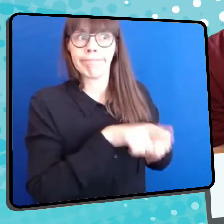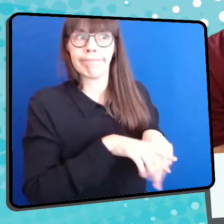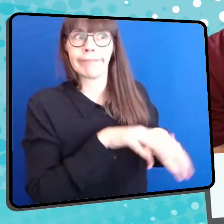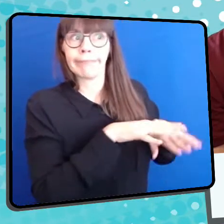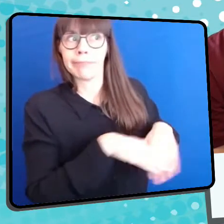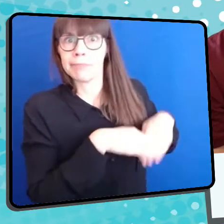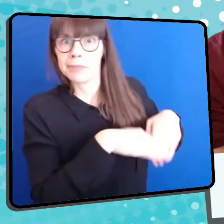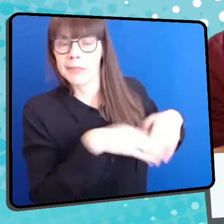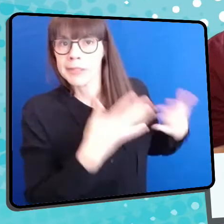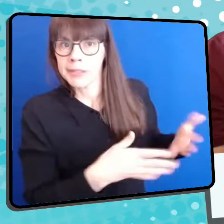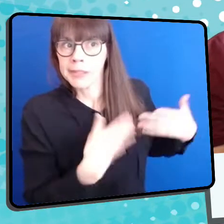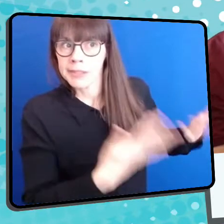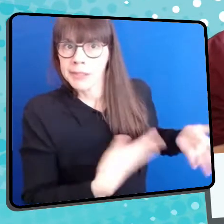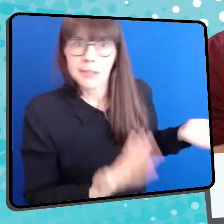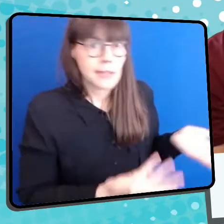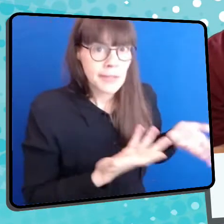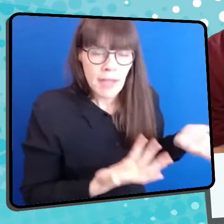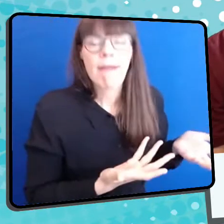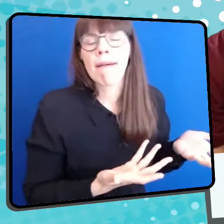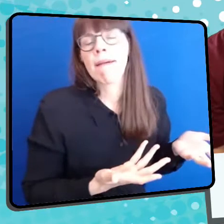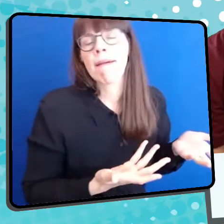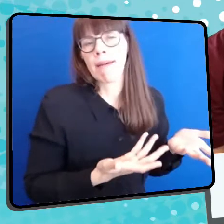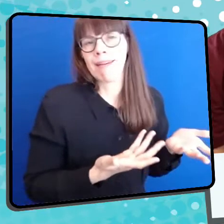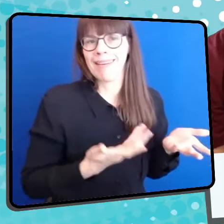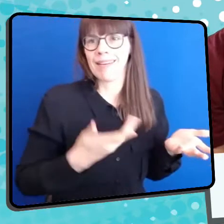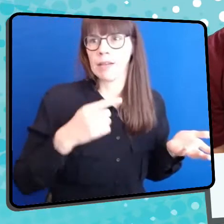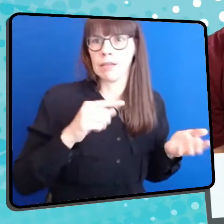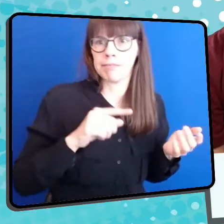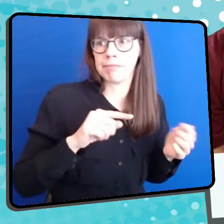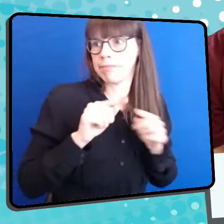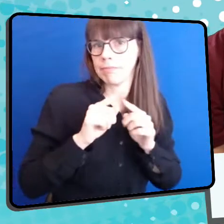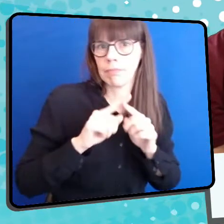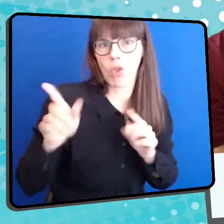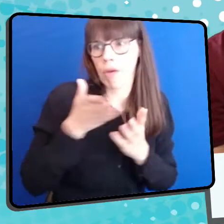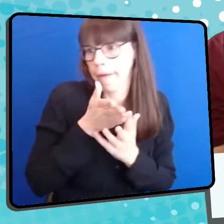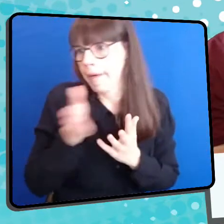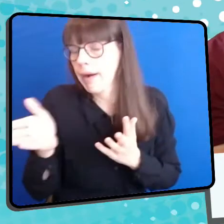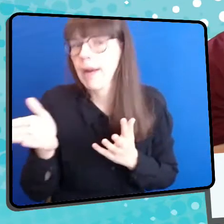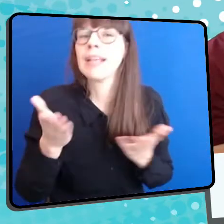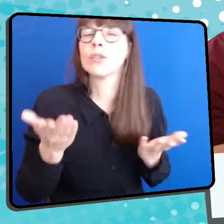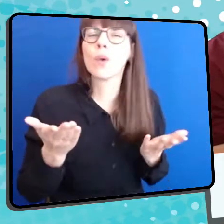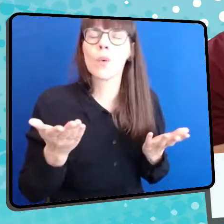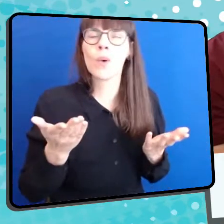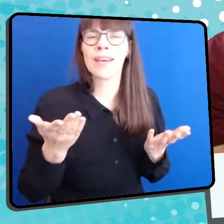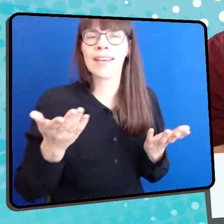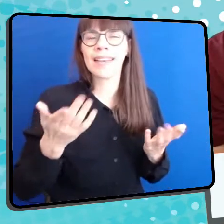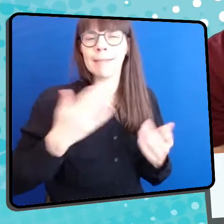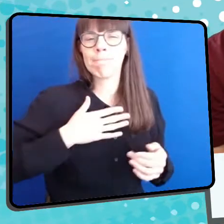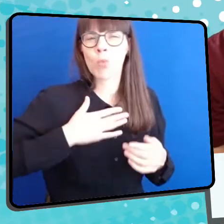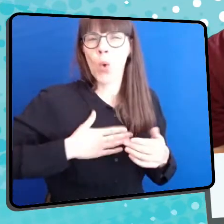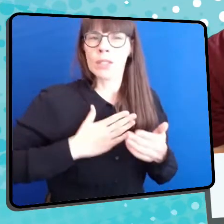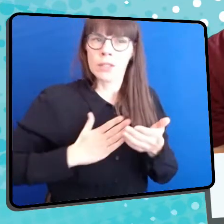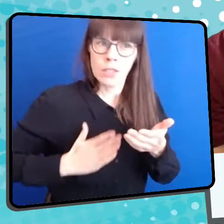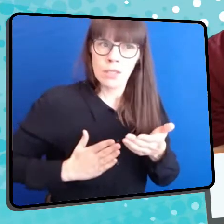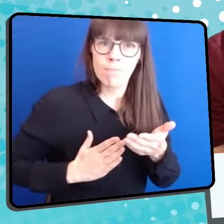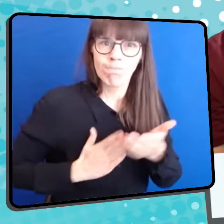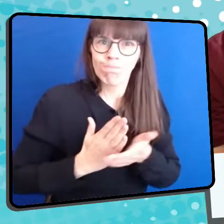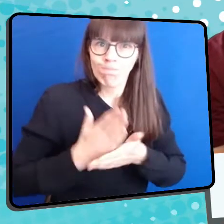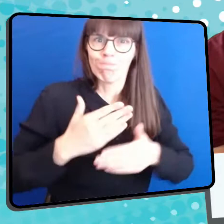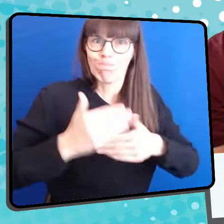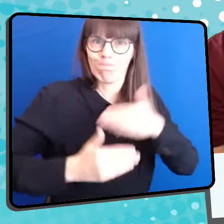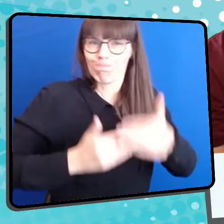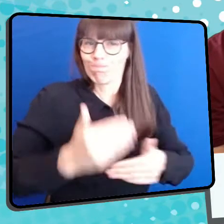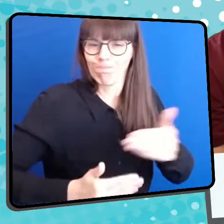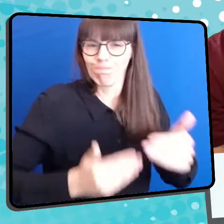and I'm back onto like solutionizing something else again. It's kind of that you don't really, like at times you don't get to see it the whole way just because of